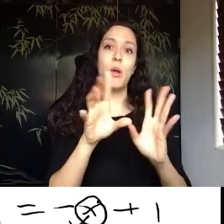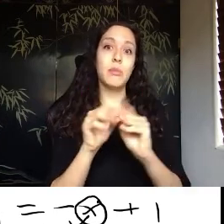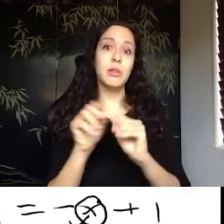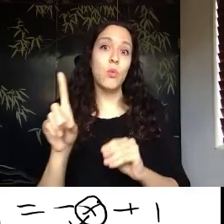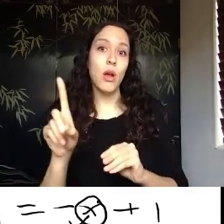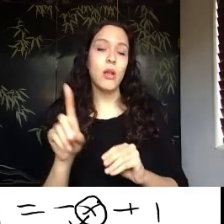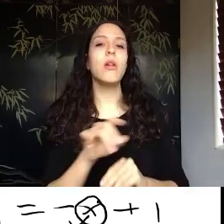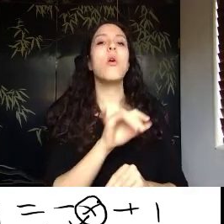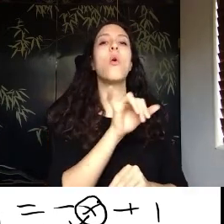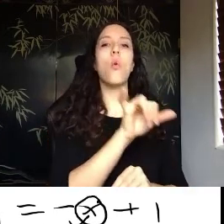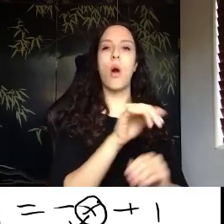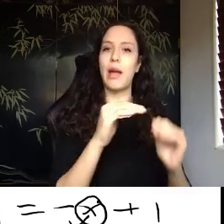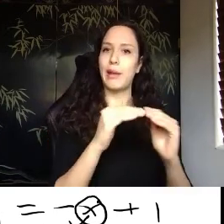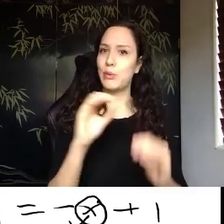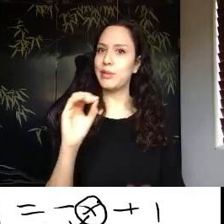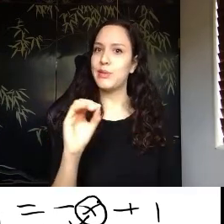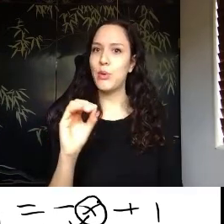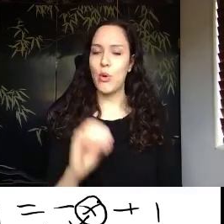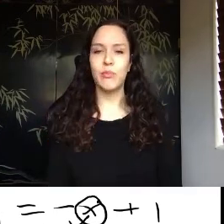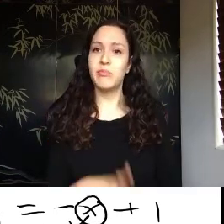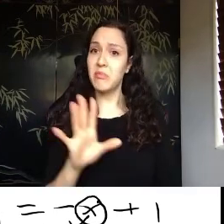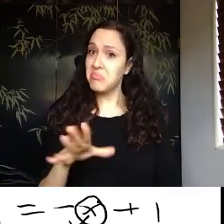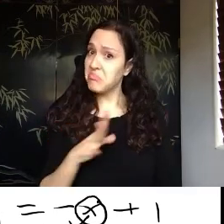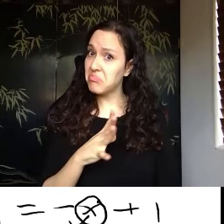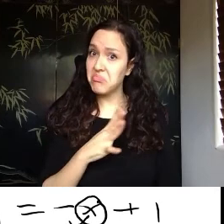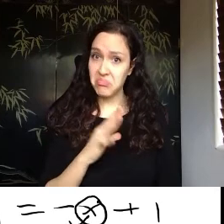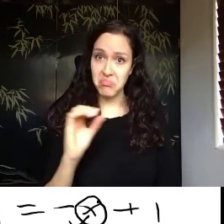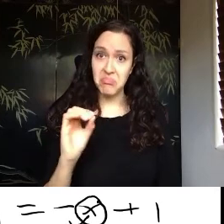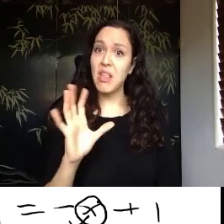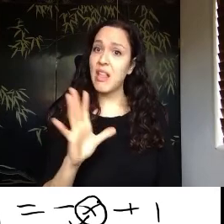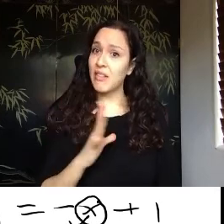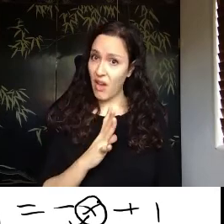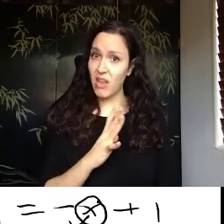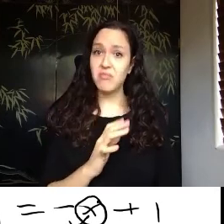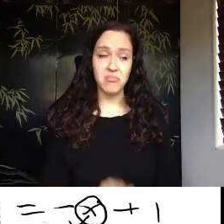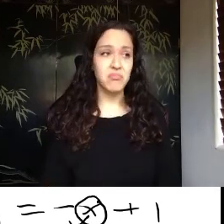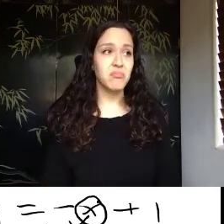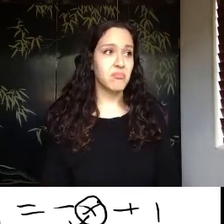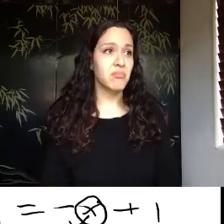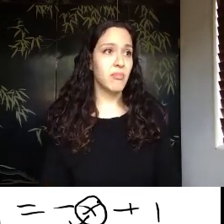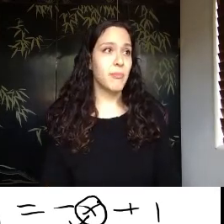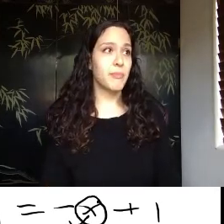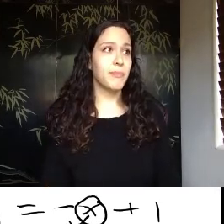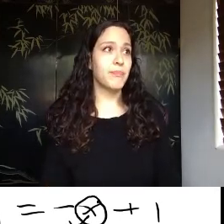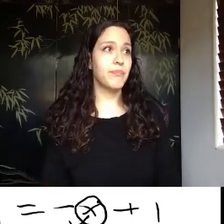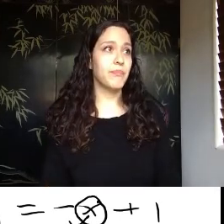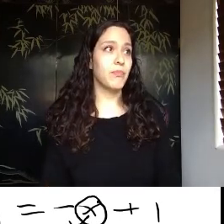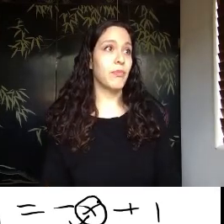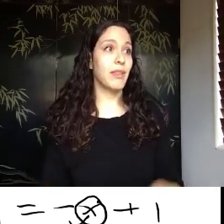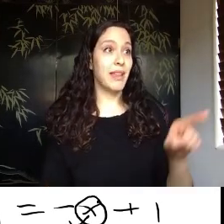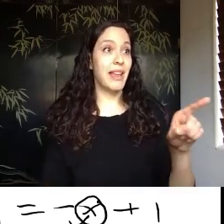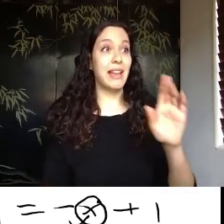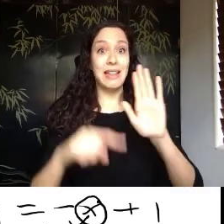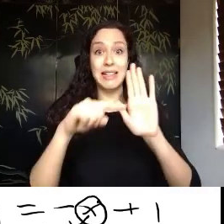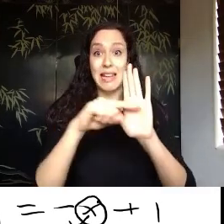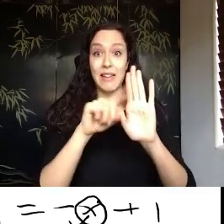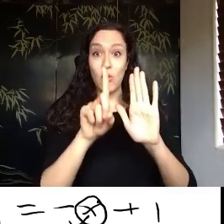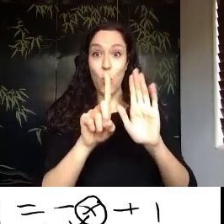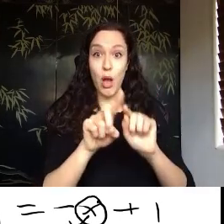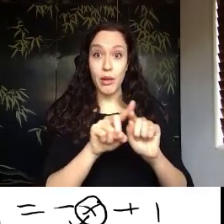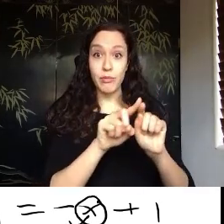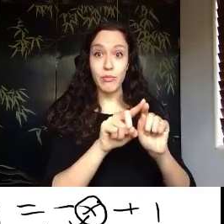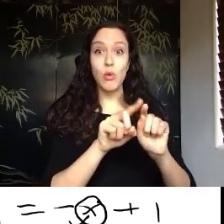0. And that's okay. That can happen. Okay, so let's see. Okay, -1, +2.